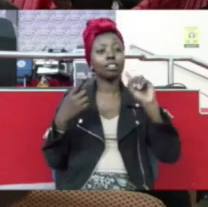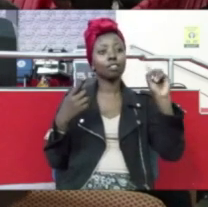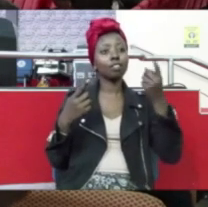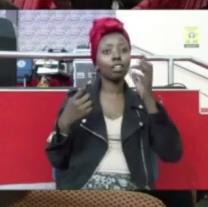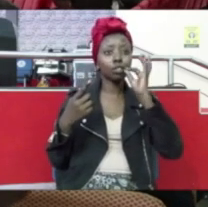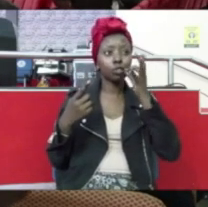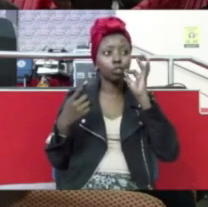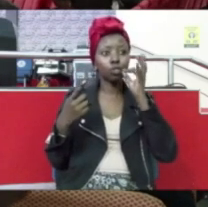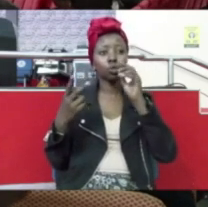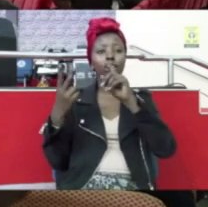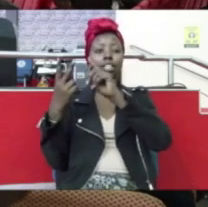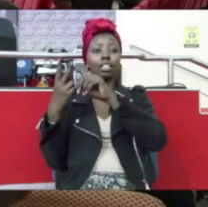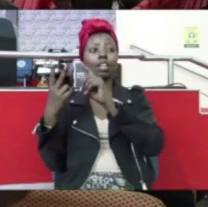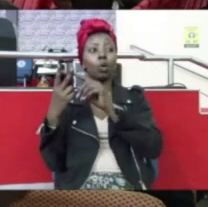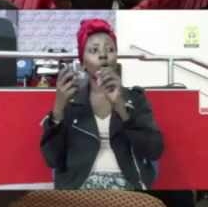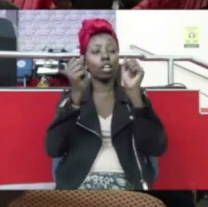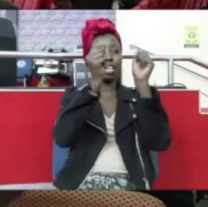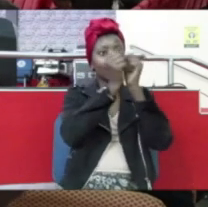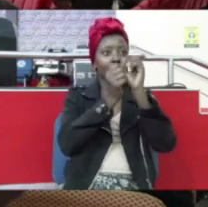kutoa